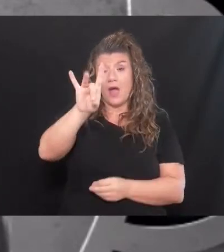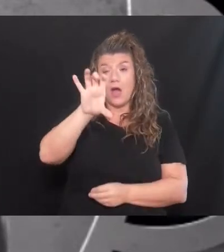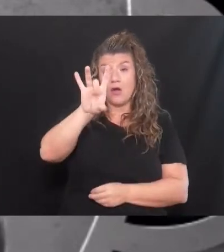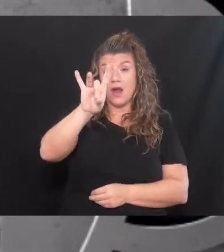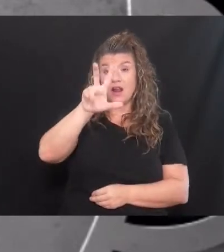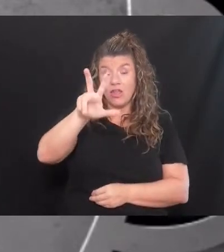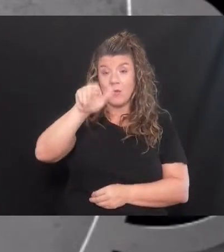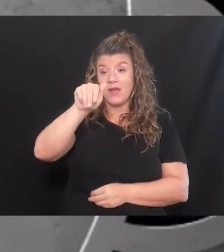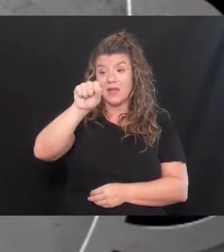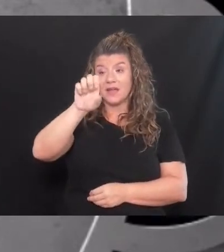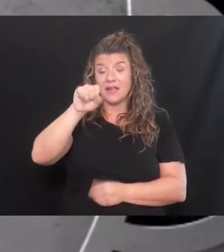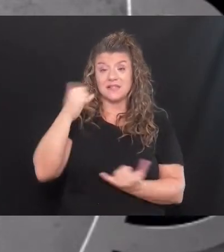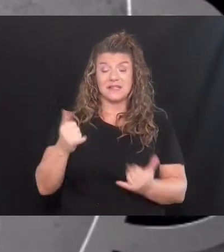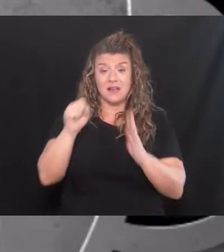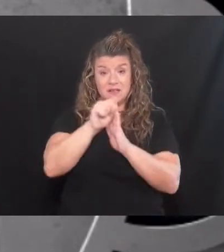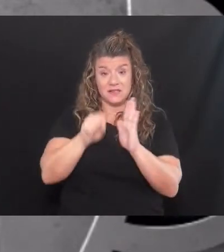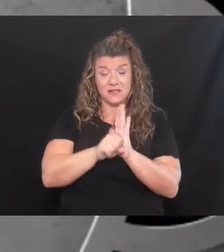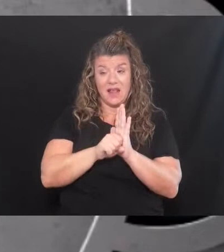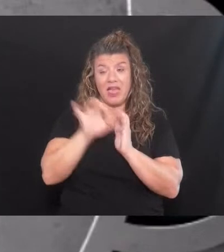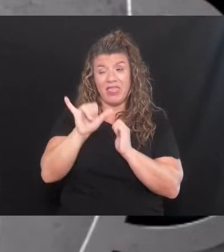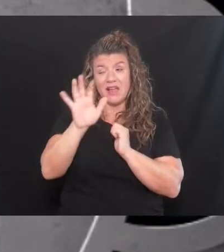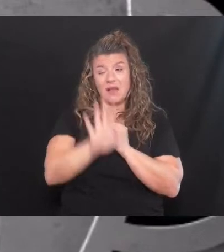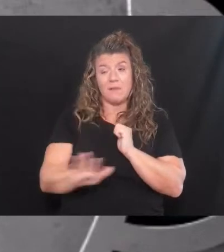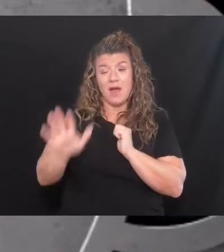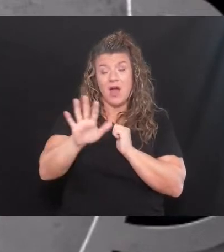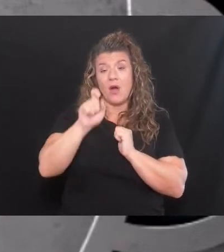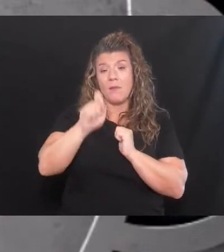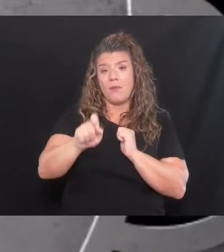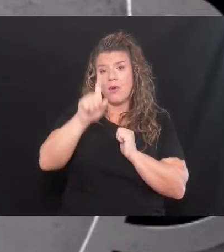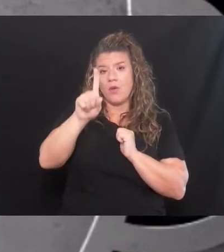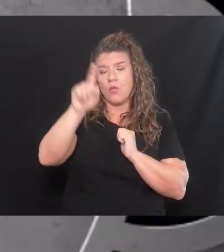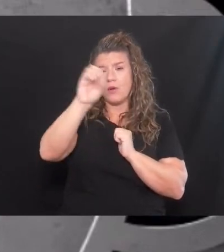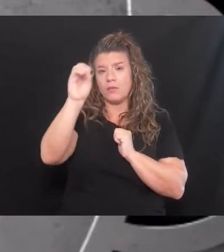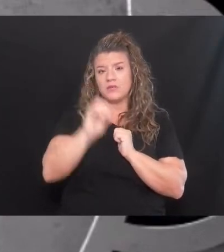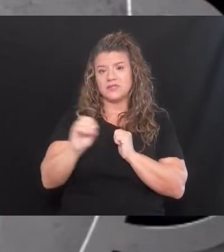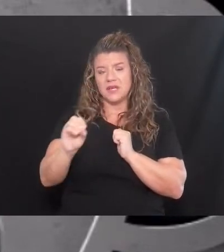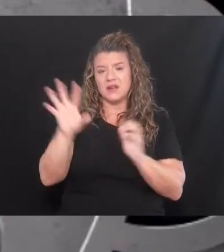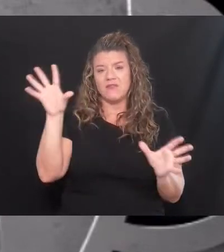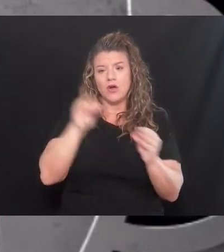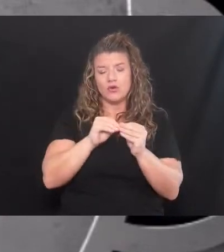in the state, which only accounts for about 0.1% of our